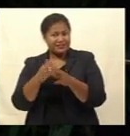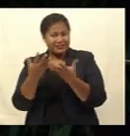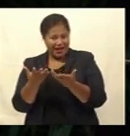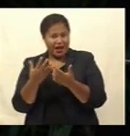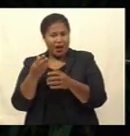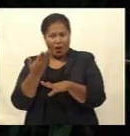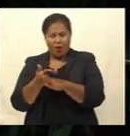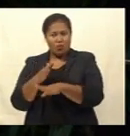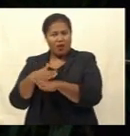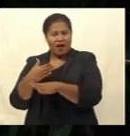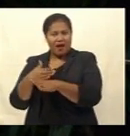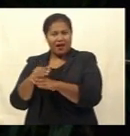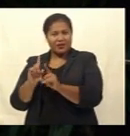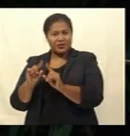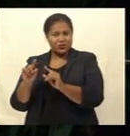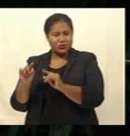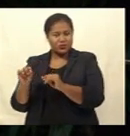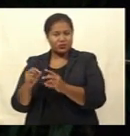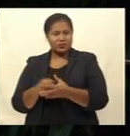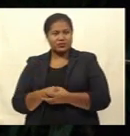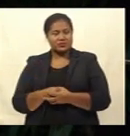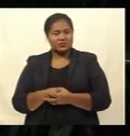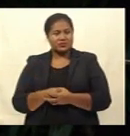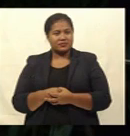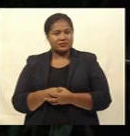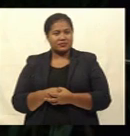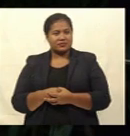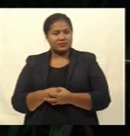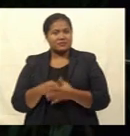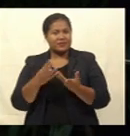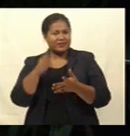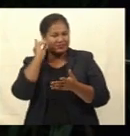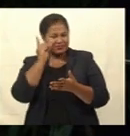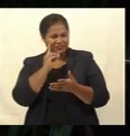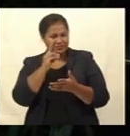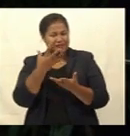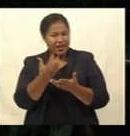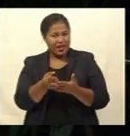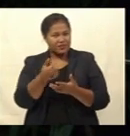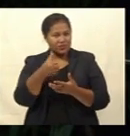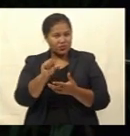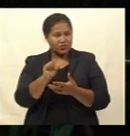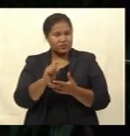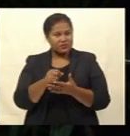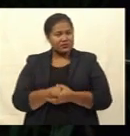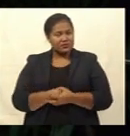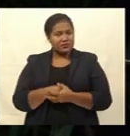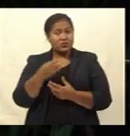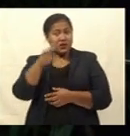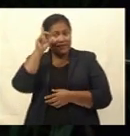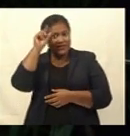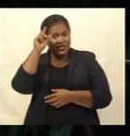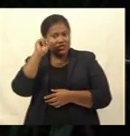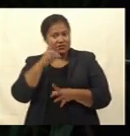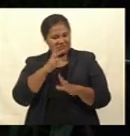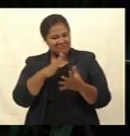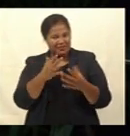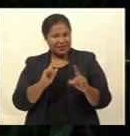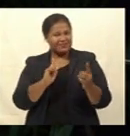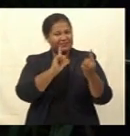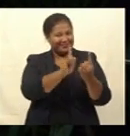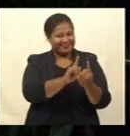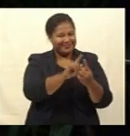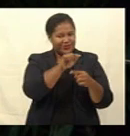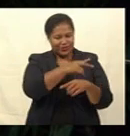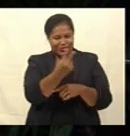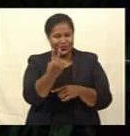ground manually doing their work, a digital net is being cast far and wide to Fijians who may have come into contact with these